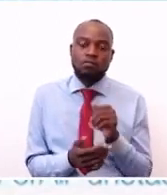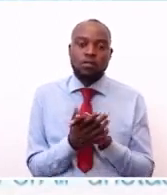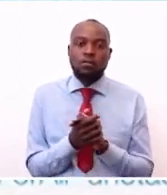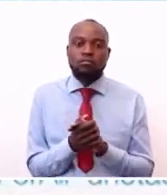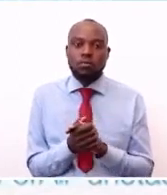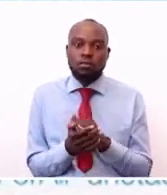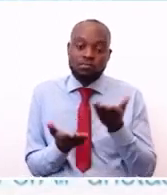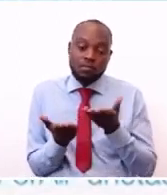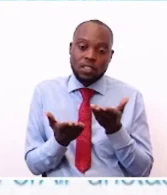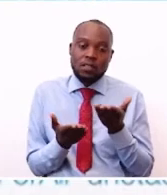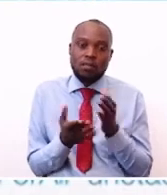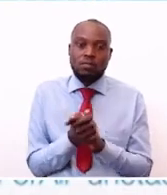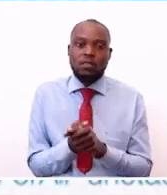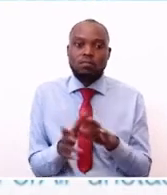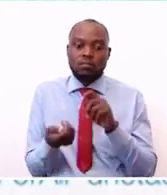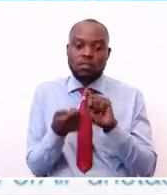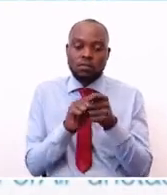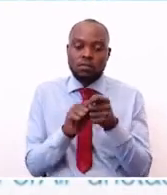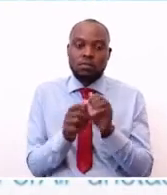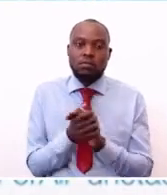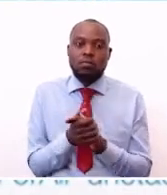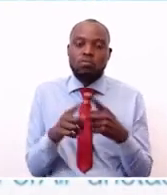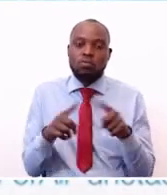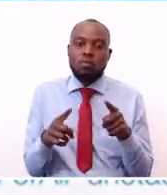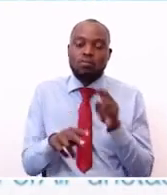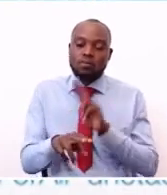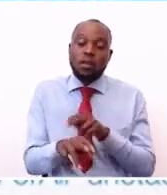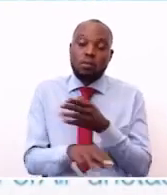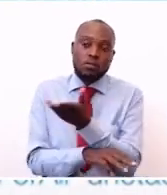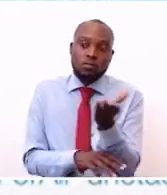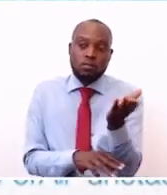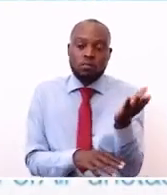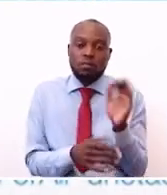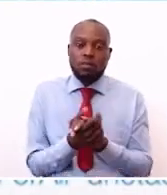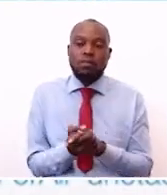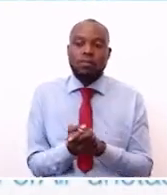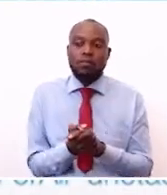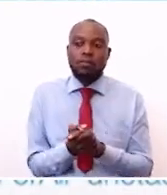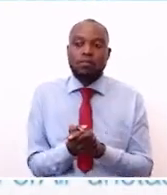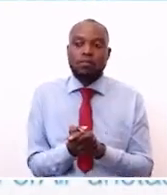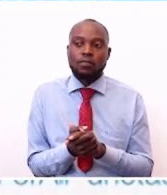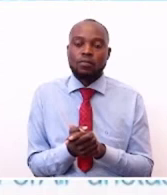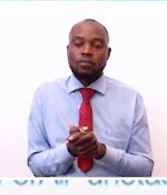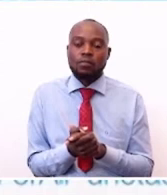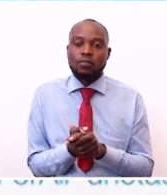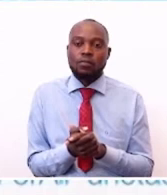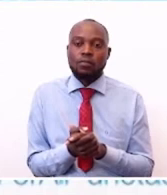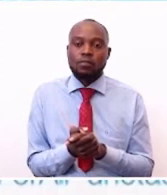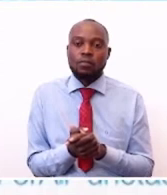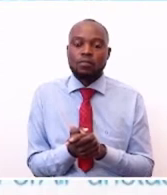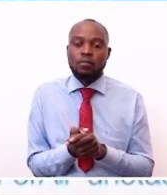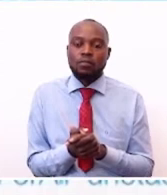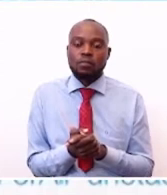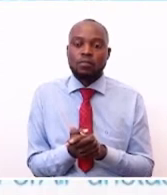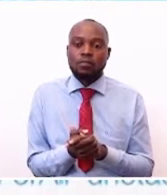that is, huge in the economy. And that, of course, is now being